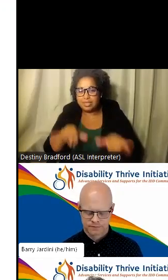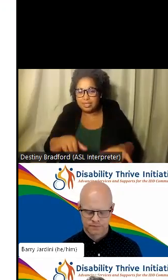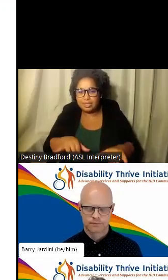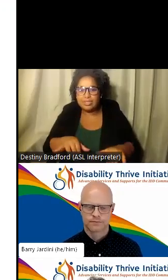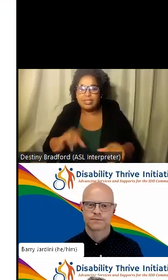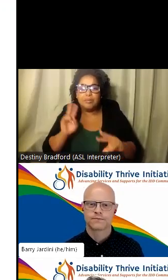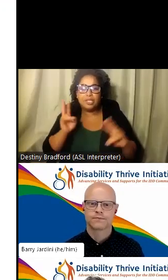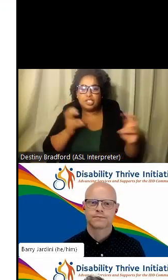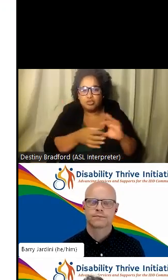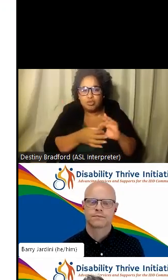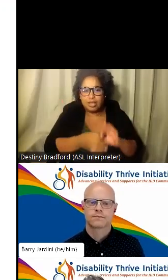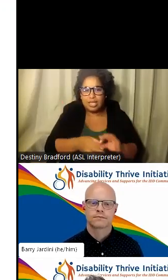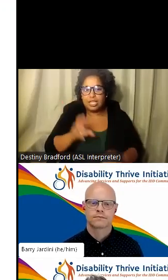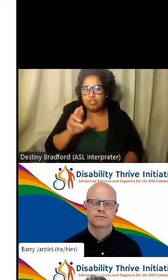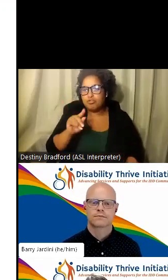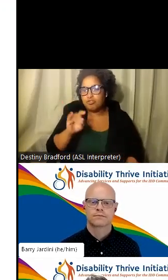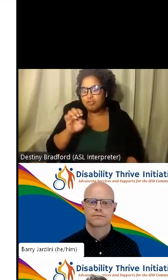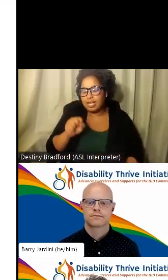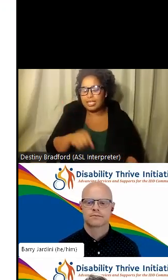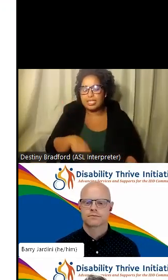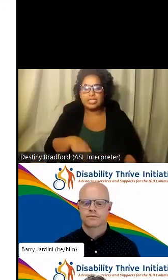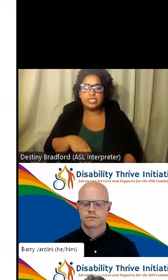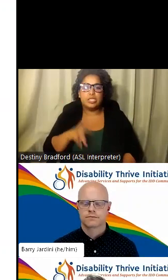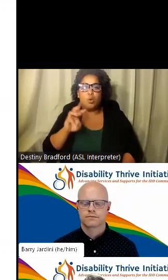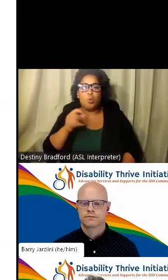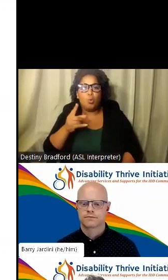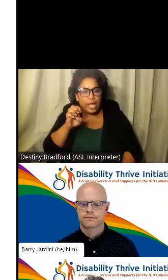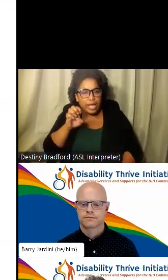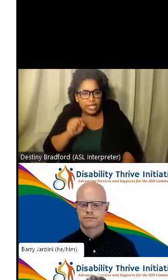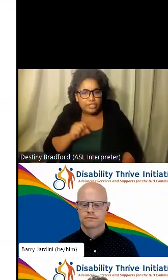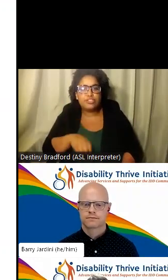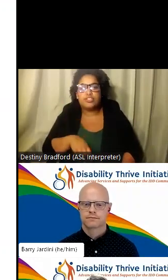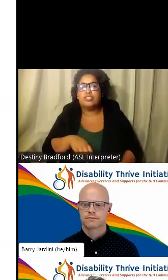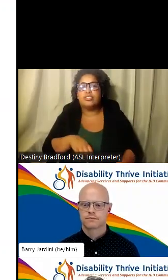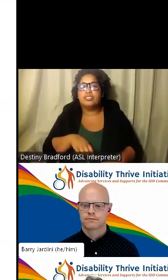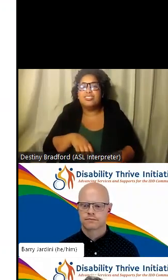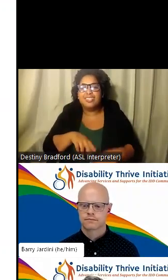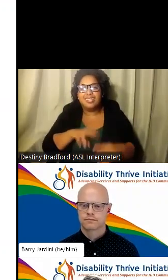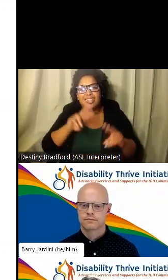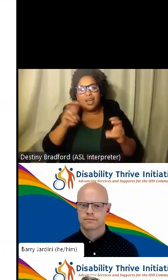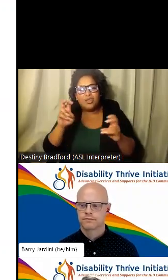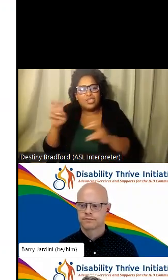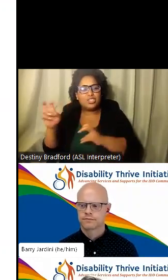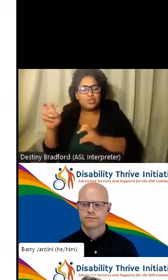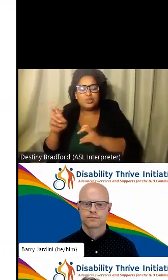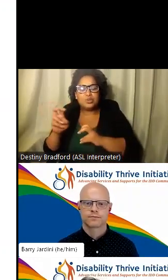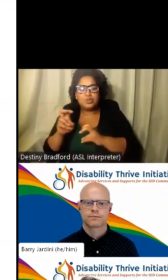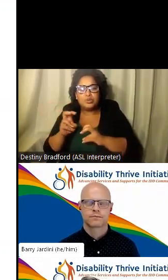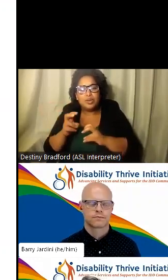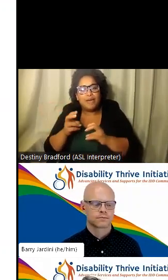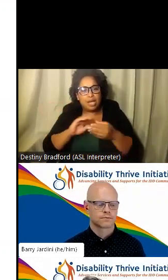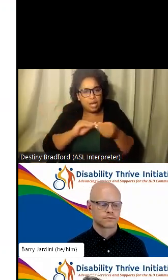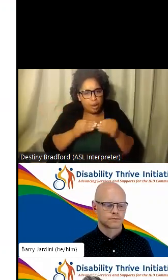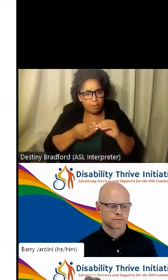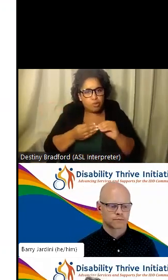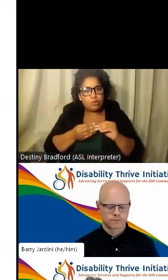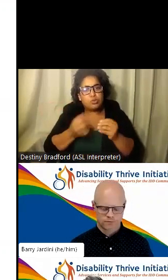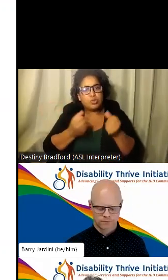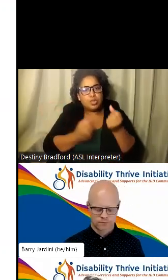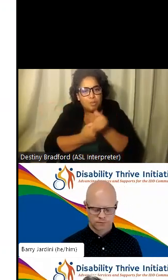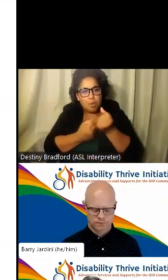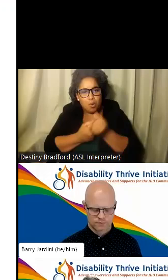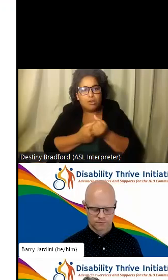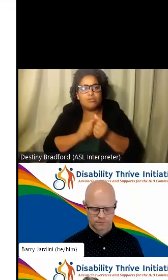around rates and wages and all the things that we've been talking about. With having the numbers to back up those stories, just to reiterate one more time,